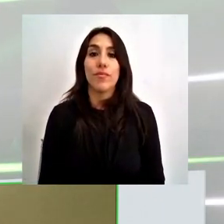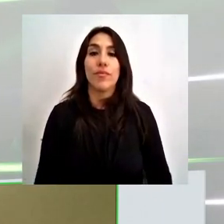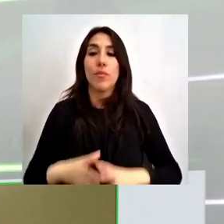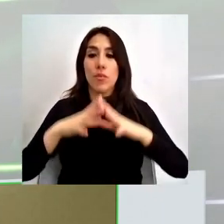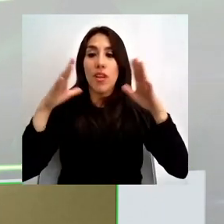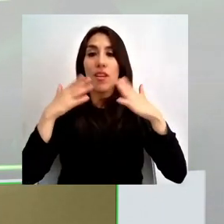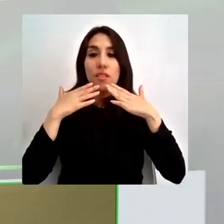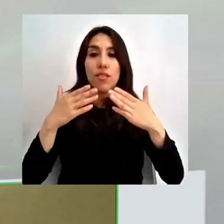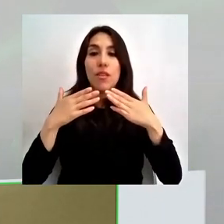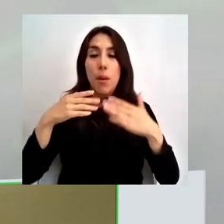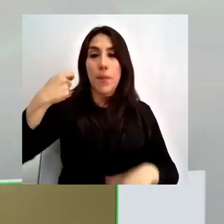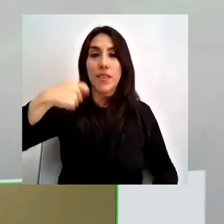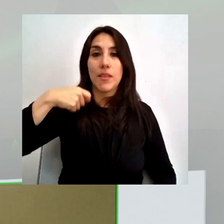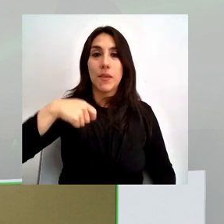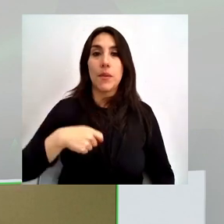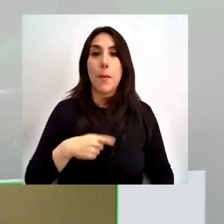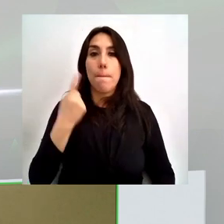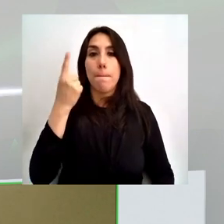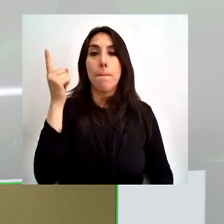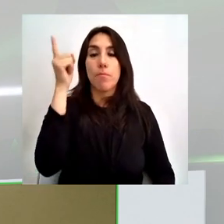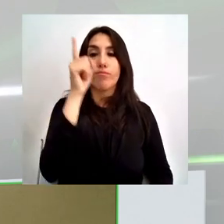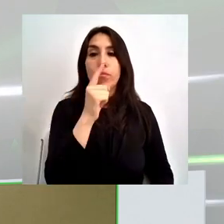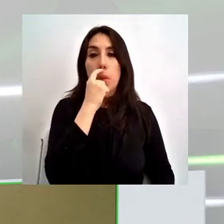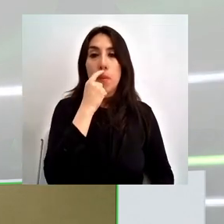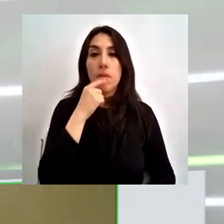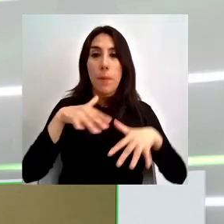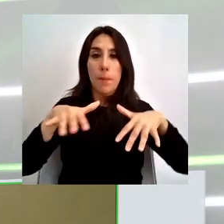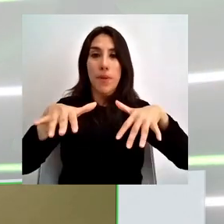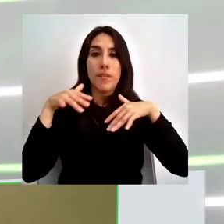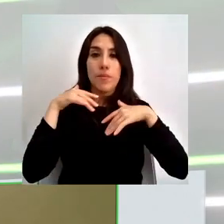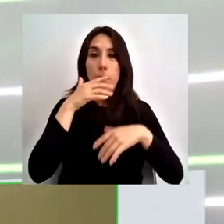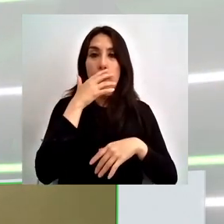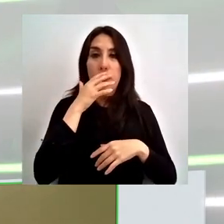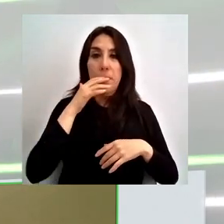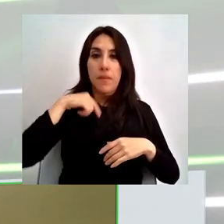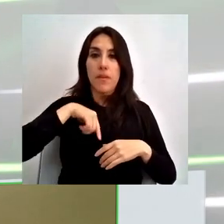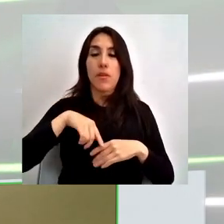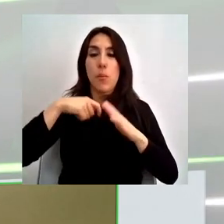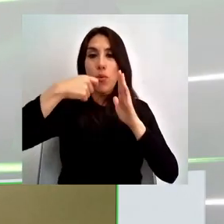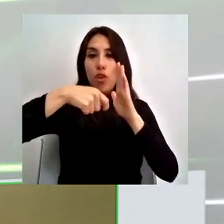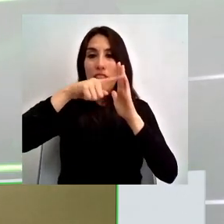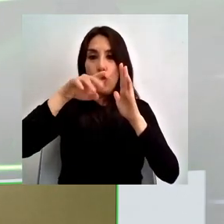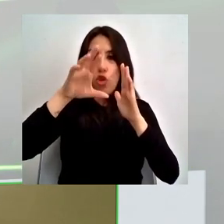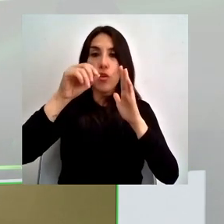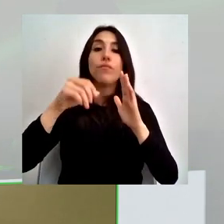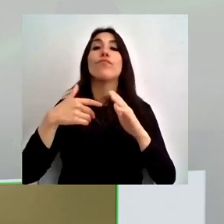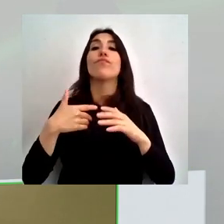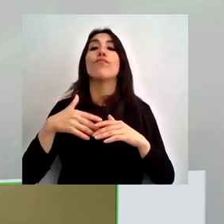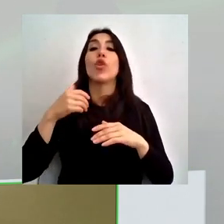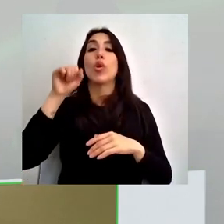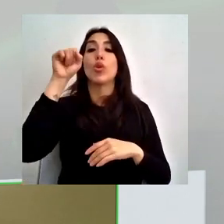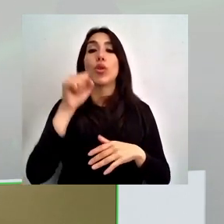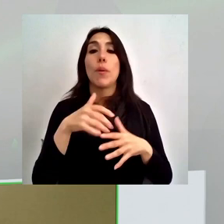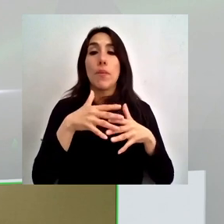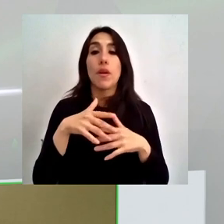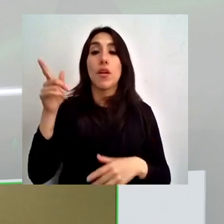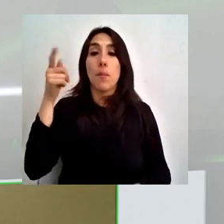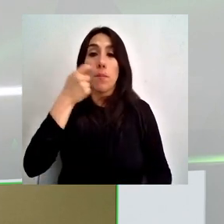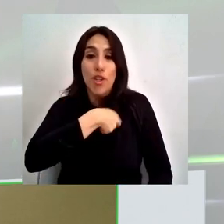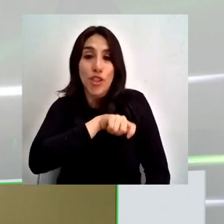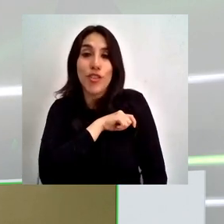Thank you, Senator, for being part of our Zero Project Conference for Latin America and the Hispanic-speaking